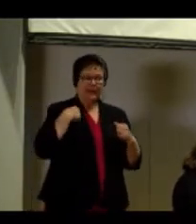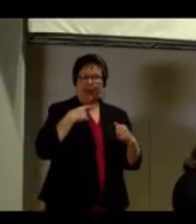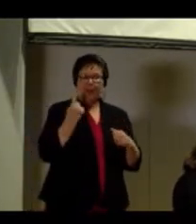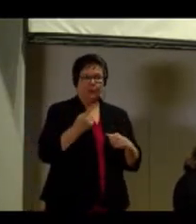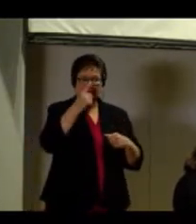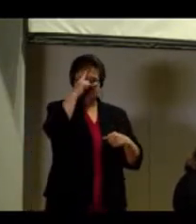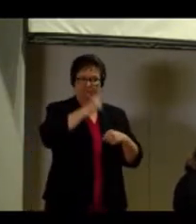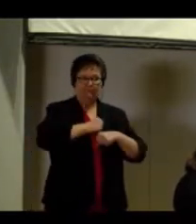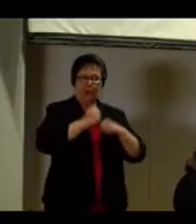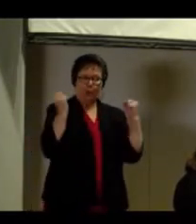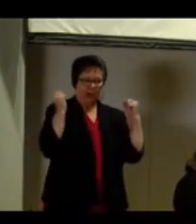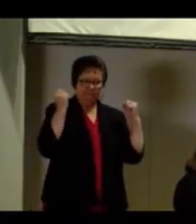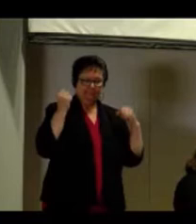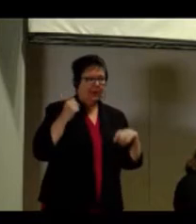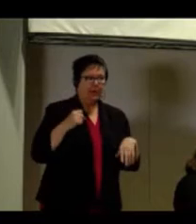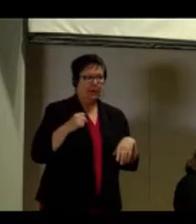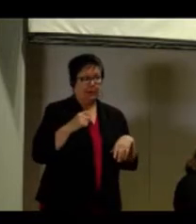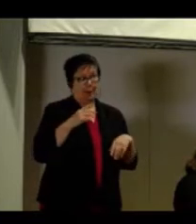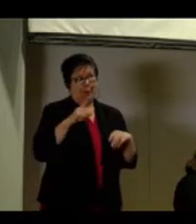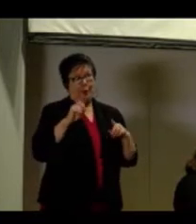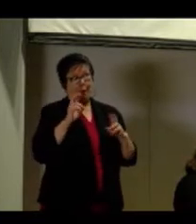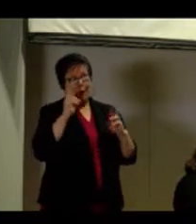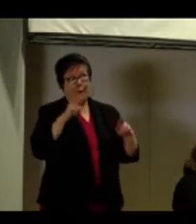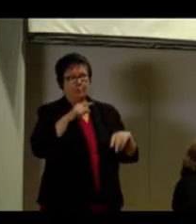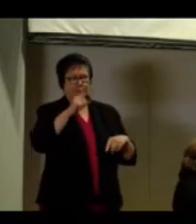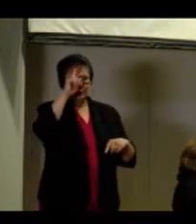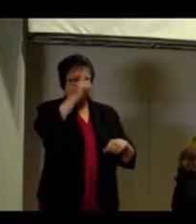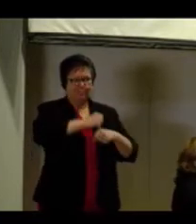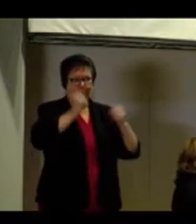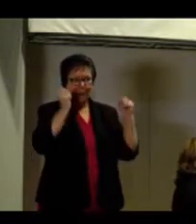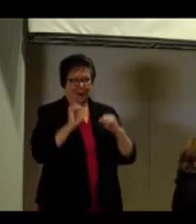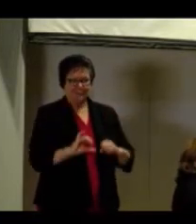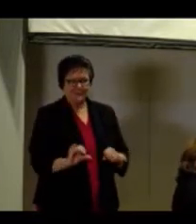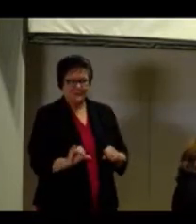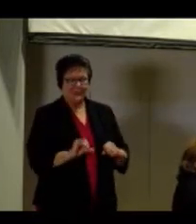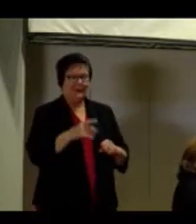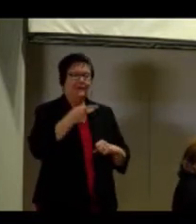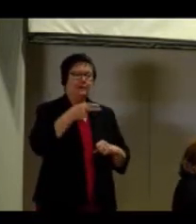and should also blow yours is the protocols